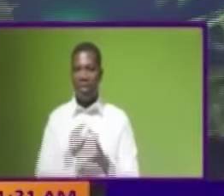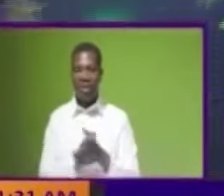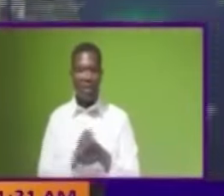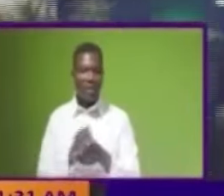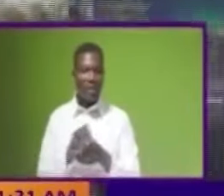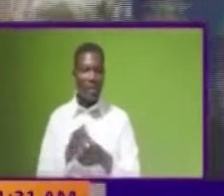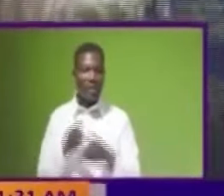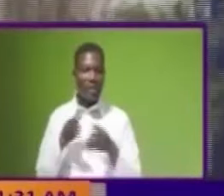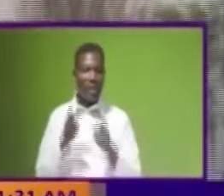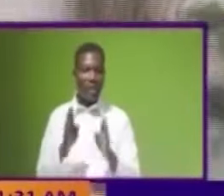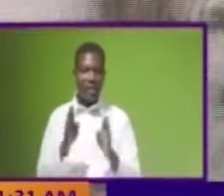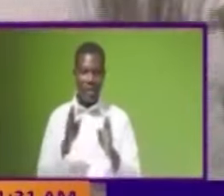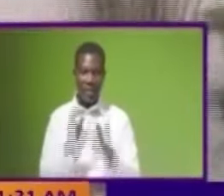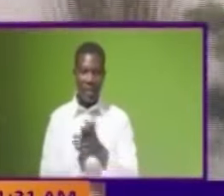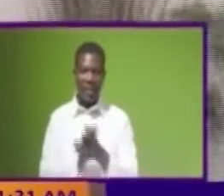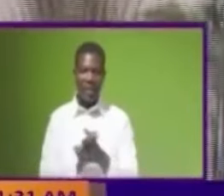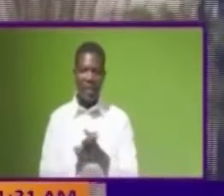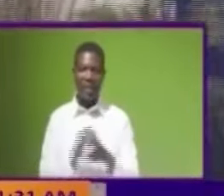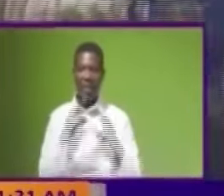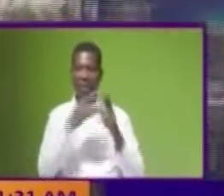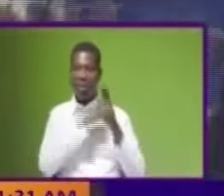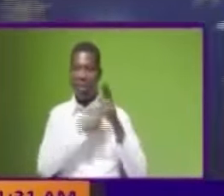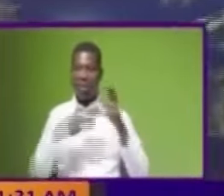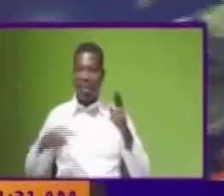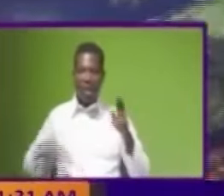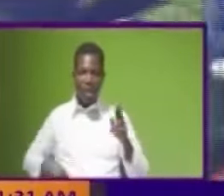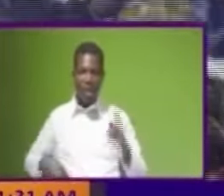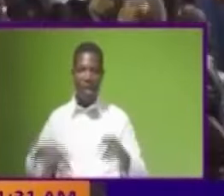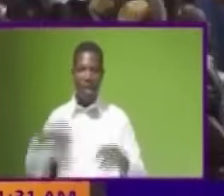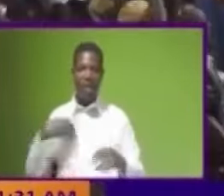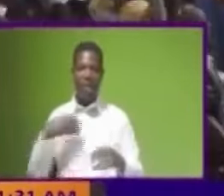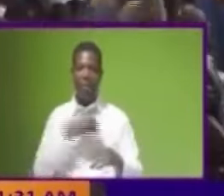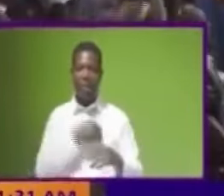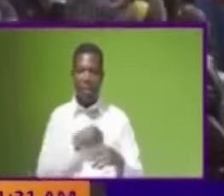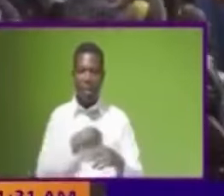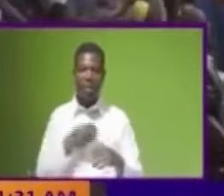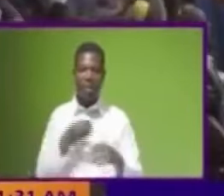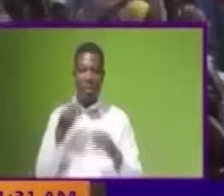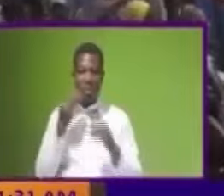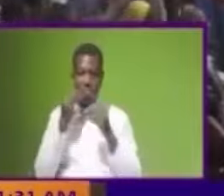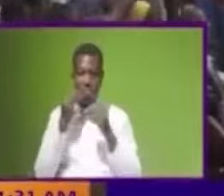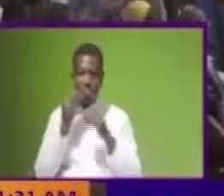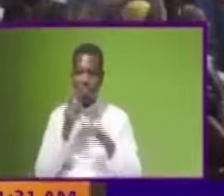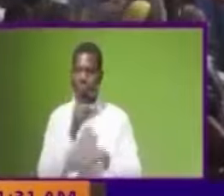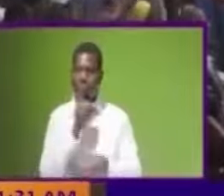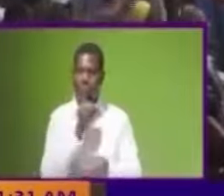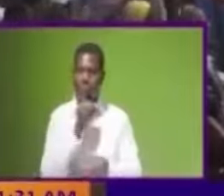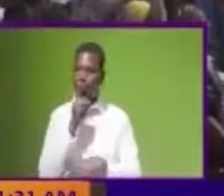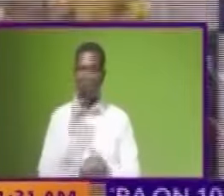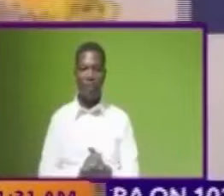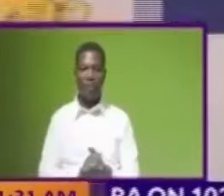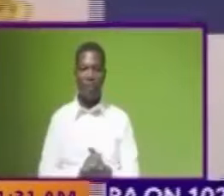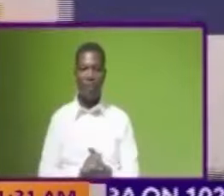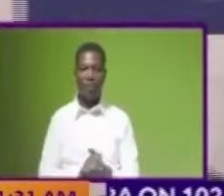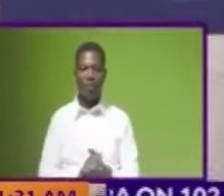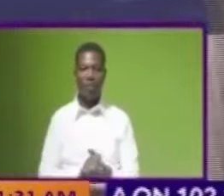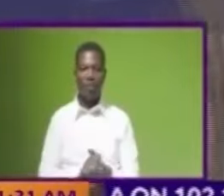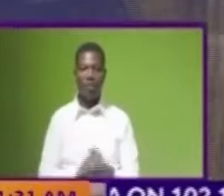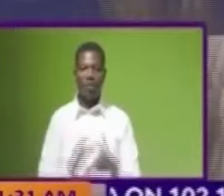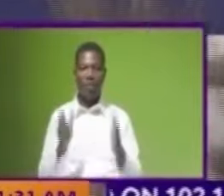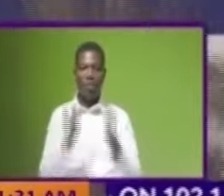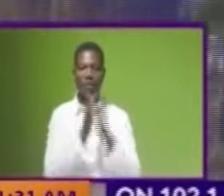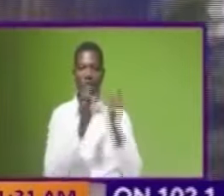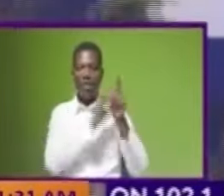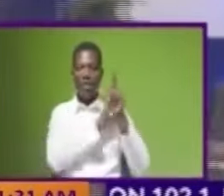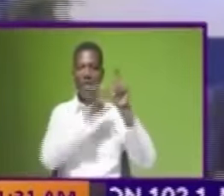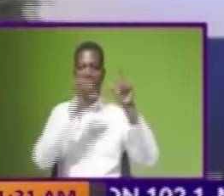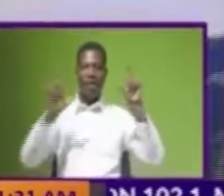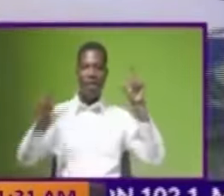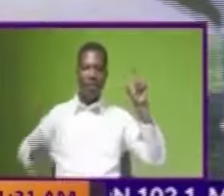No matter this church. Tiye. Enti, I know what I'm talking about.